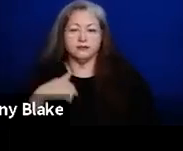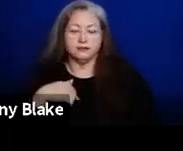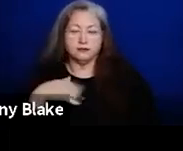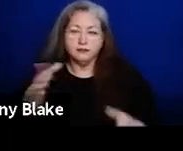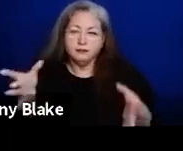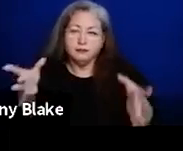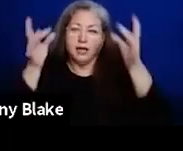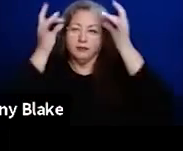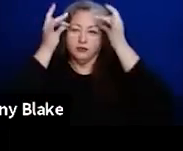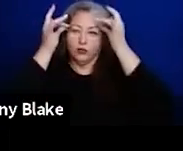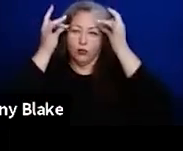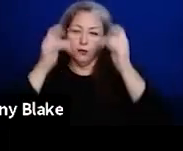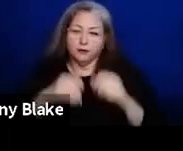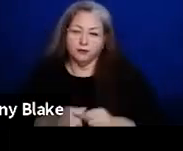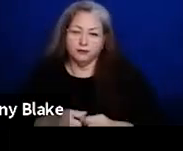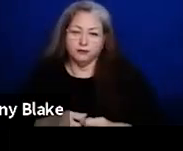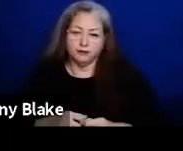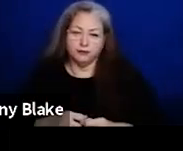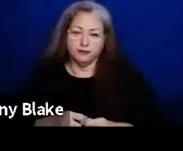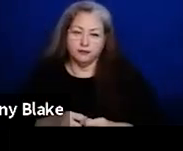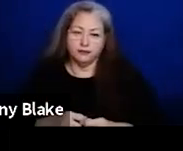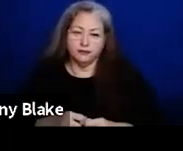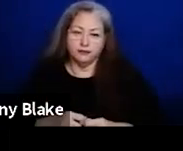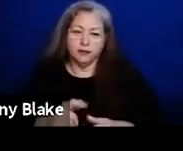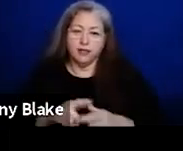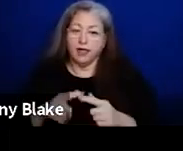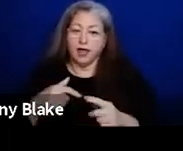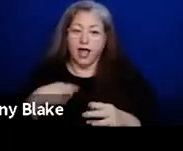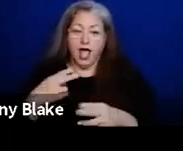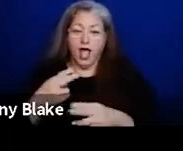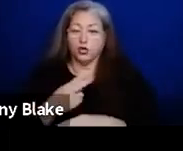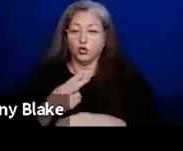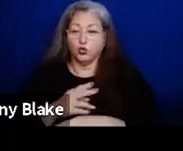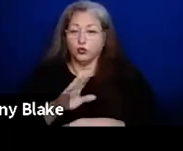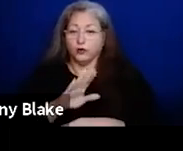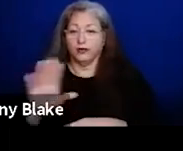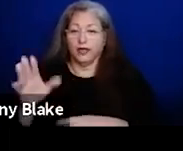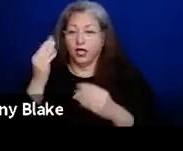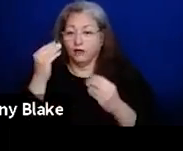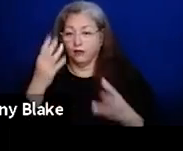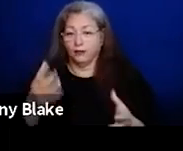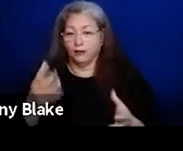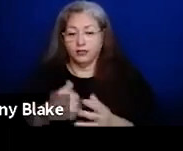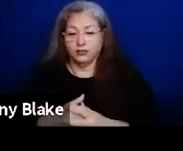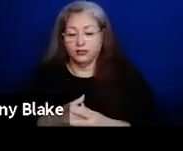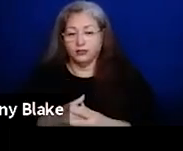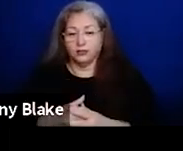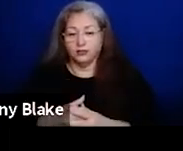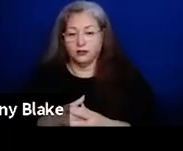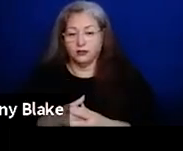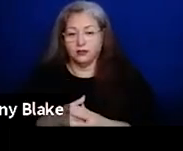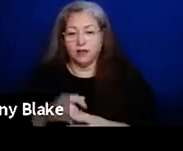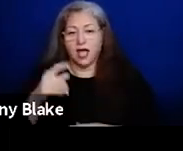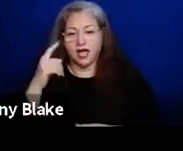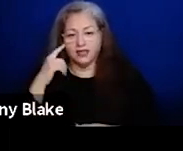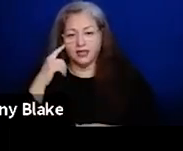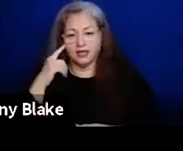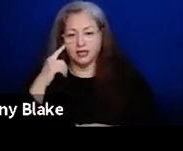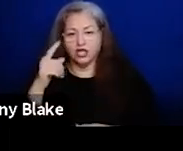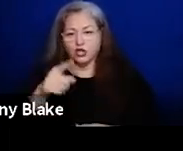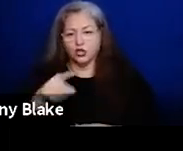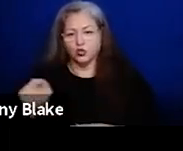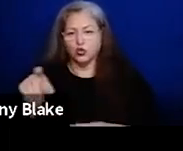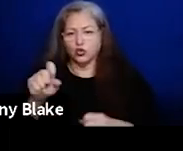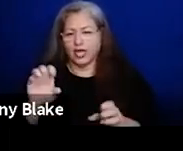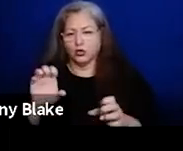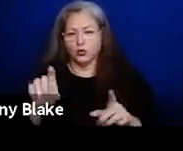it, and I used their information. And I think you should be able to